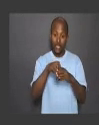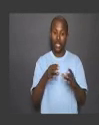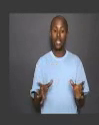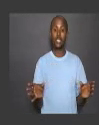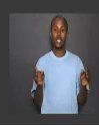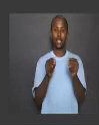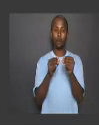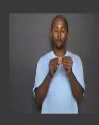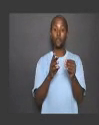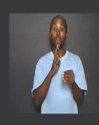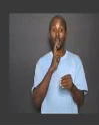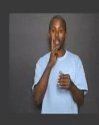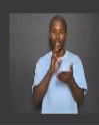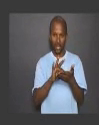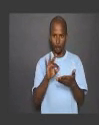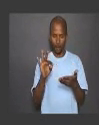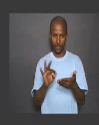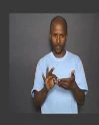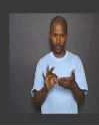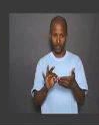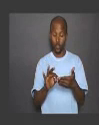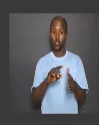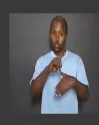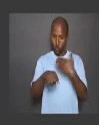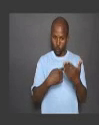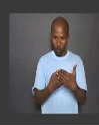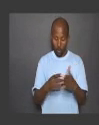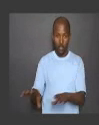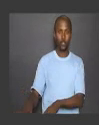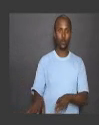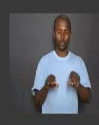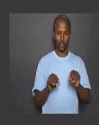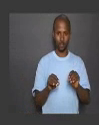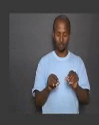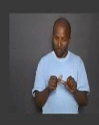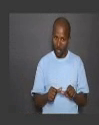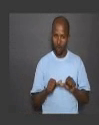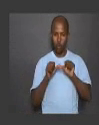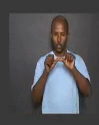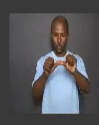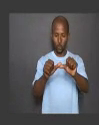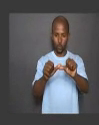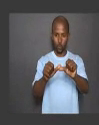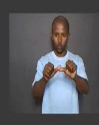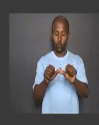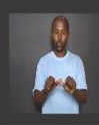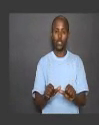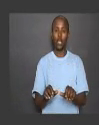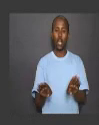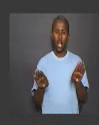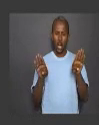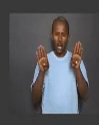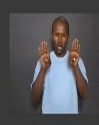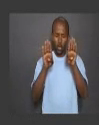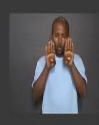real numbers. So, students, it is continuous on the closed